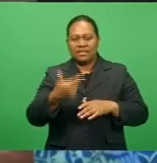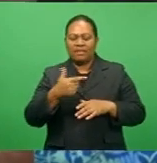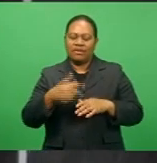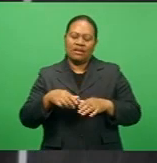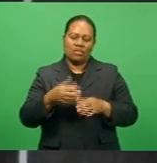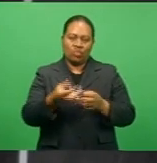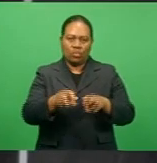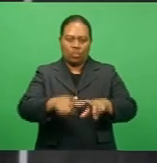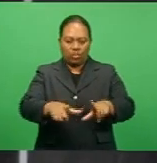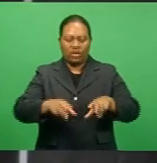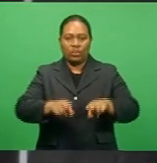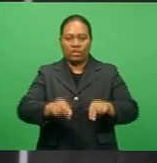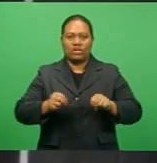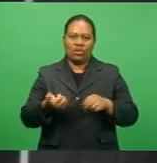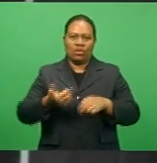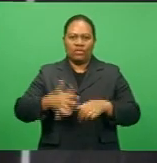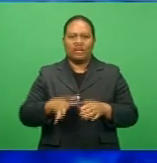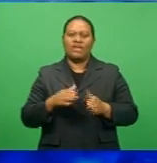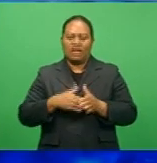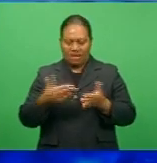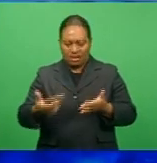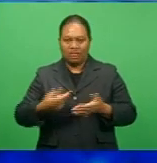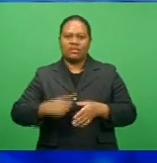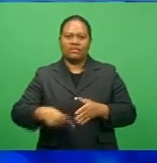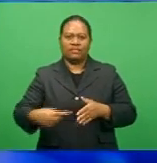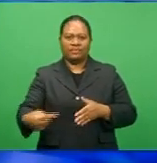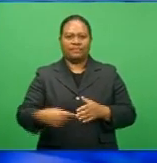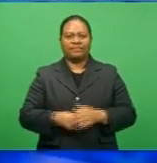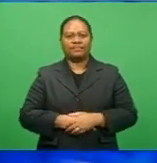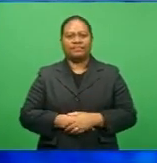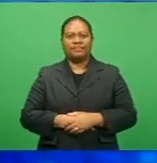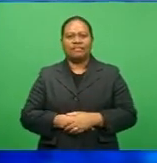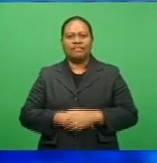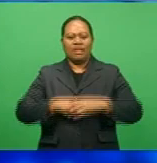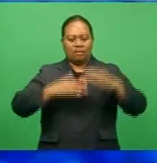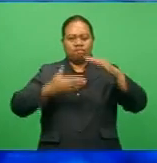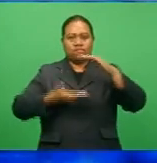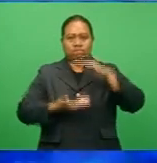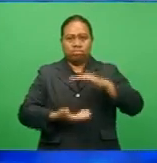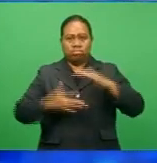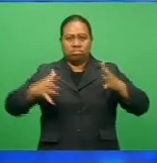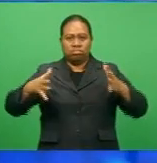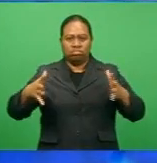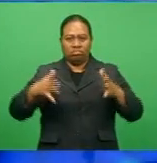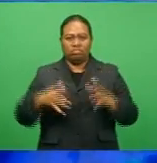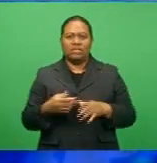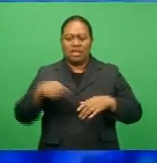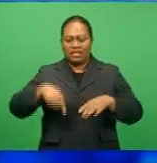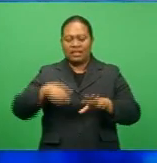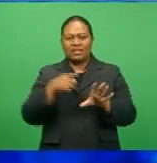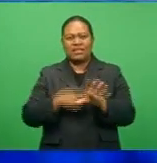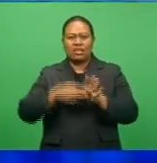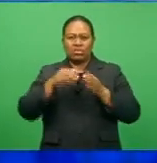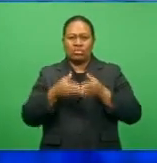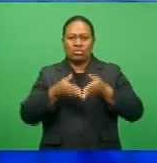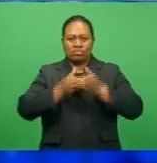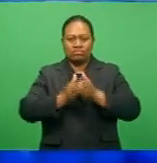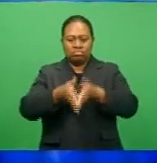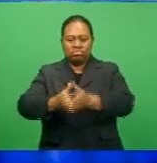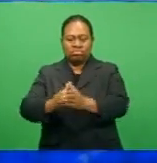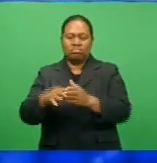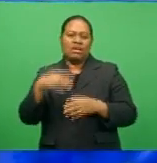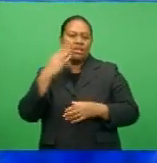while 3 are ongoing. The final bulk sugar export of 2020, destined for the United Kingdom, has